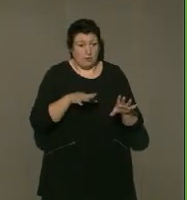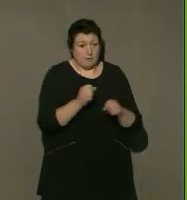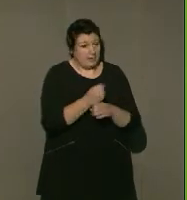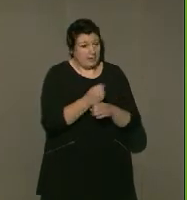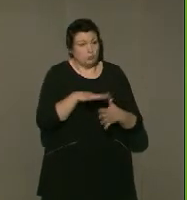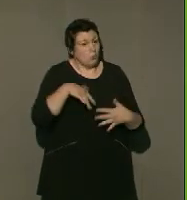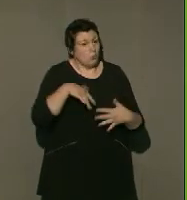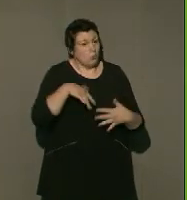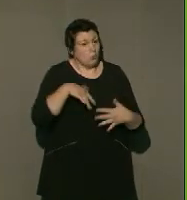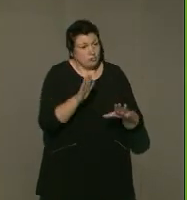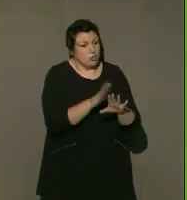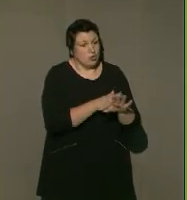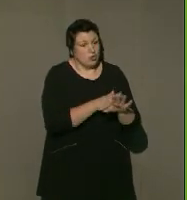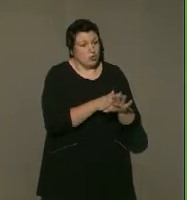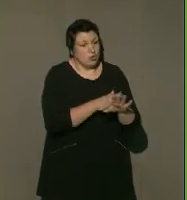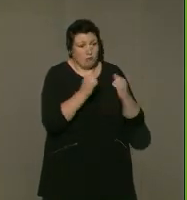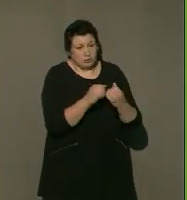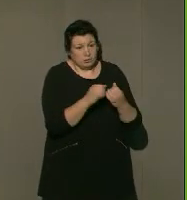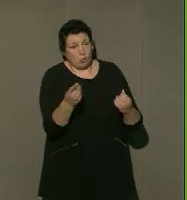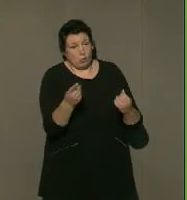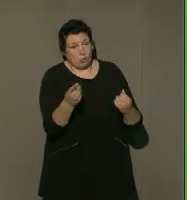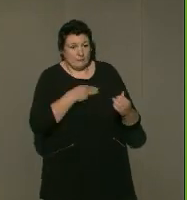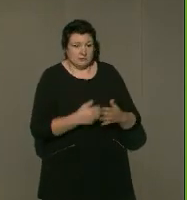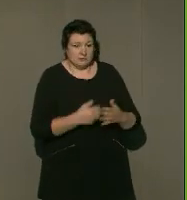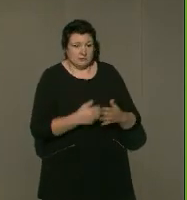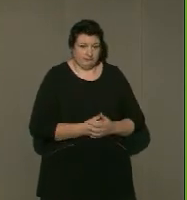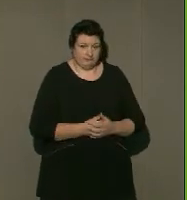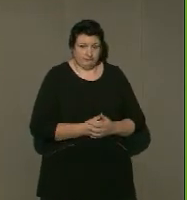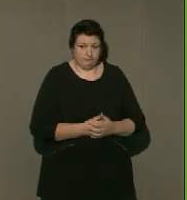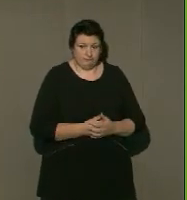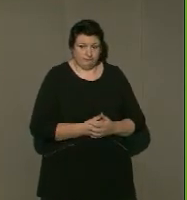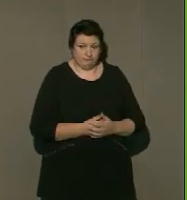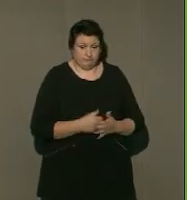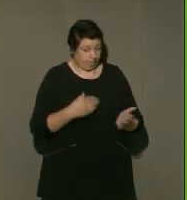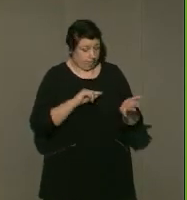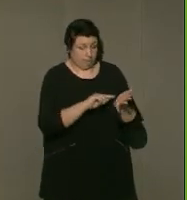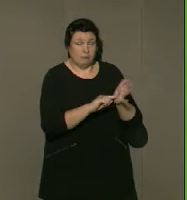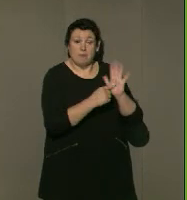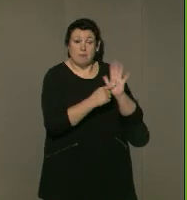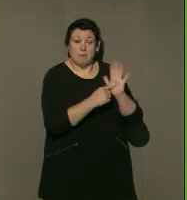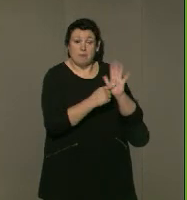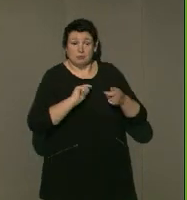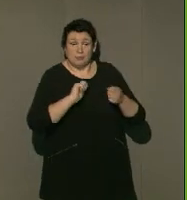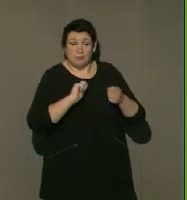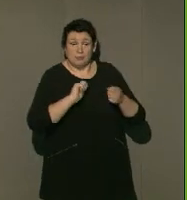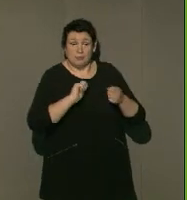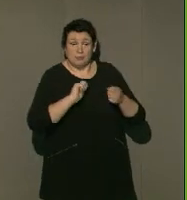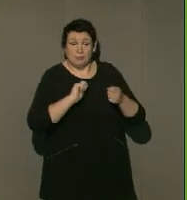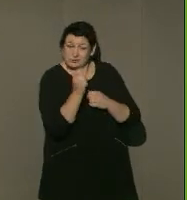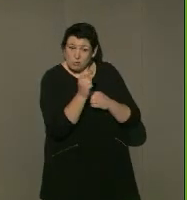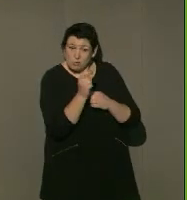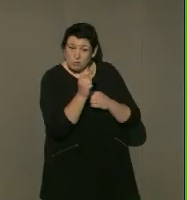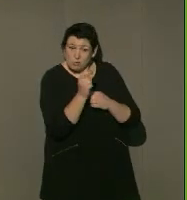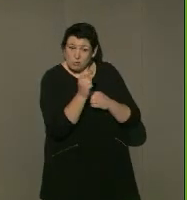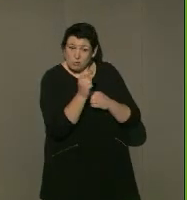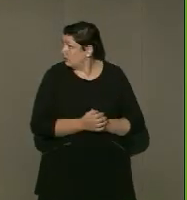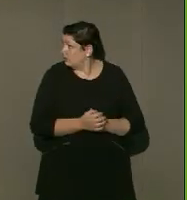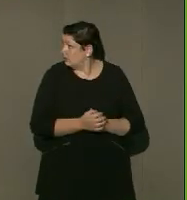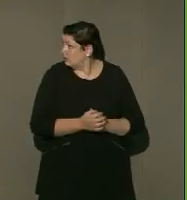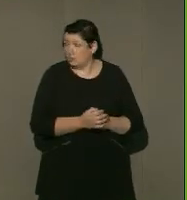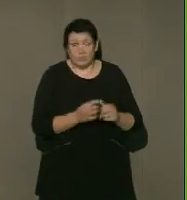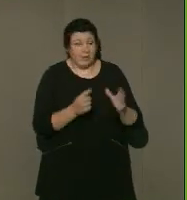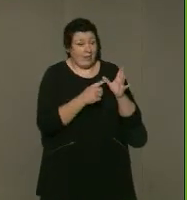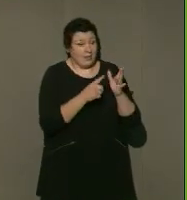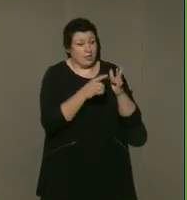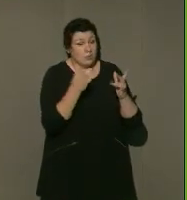members thereof. My motion is only a small amendment to the proposed AO6, and